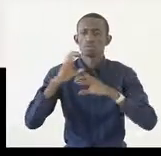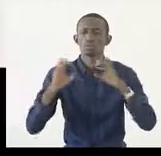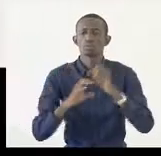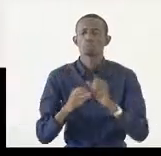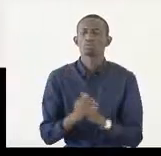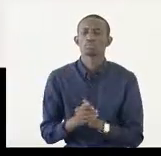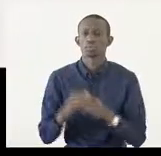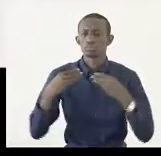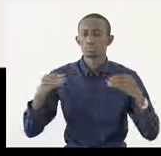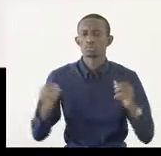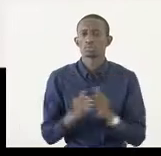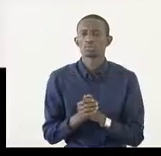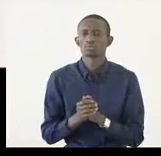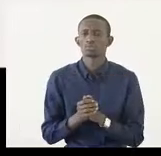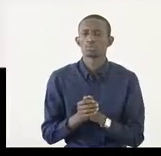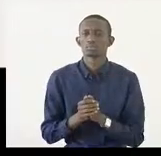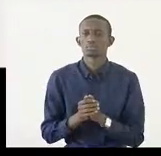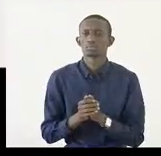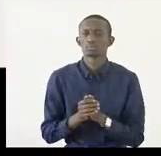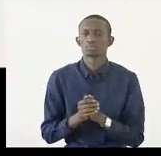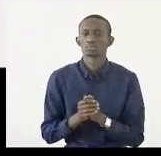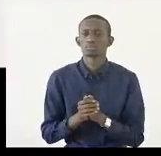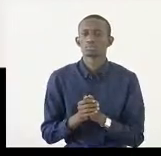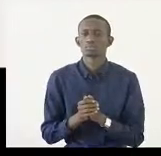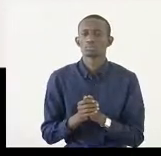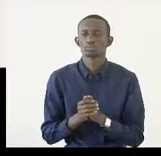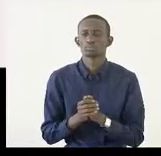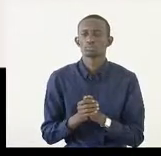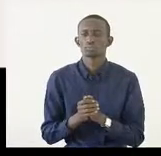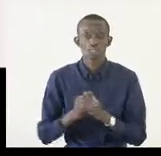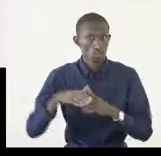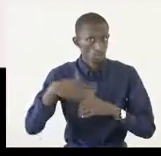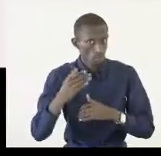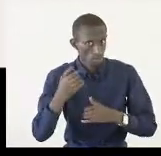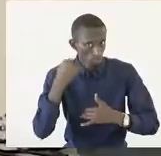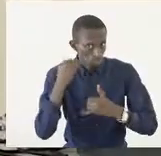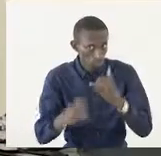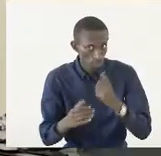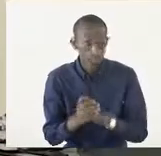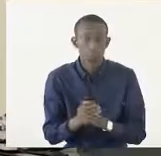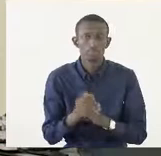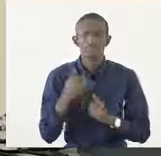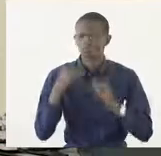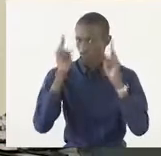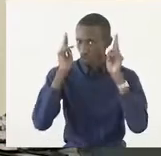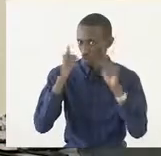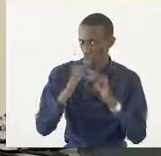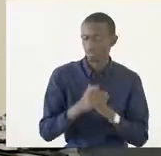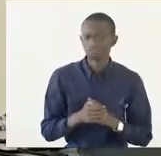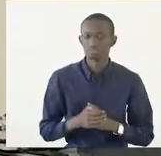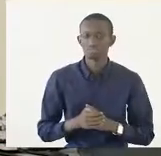carbonyl compounds. So by the end of this lesson, I expect you to